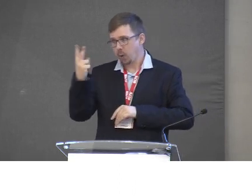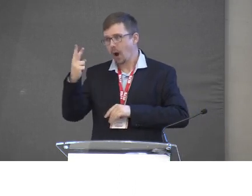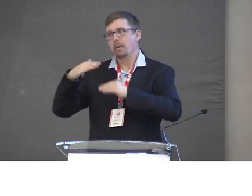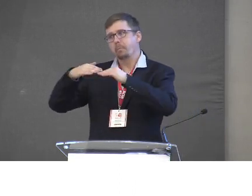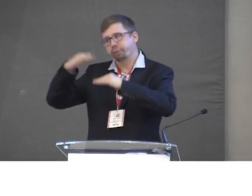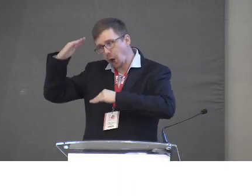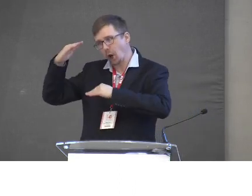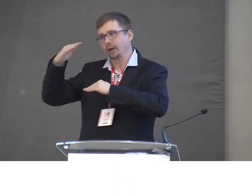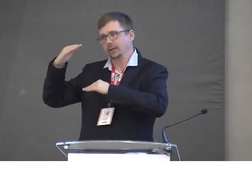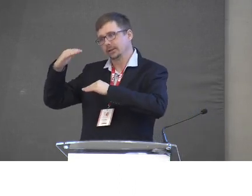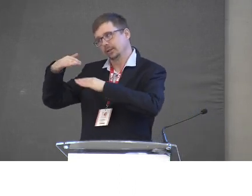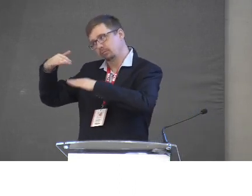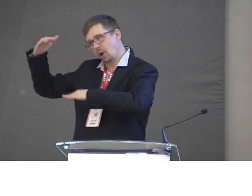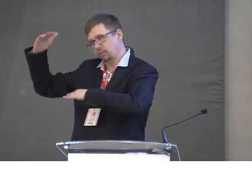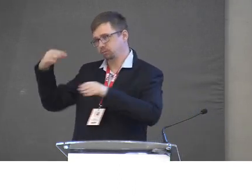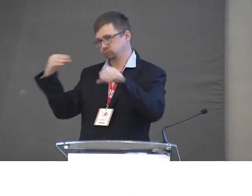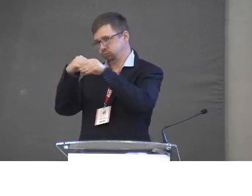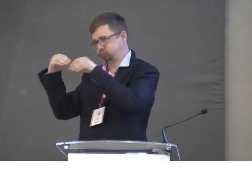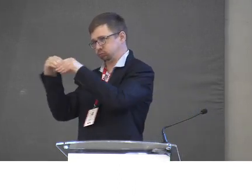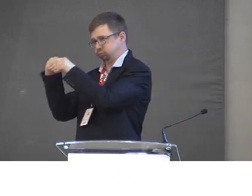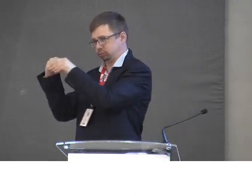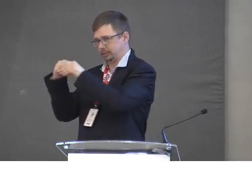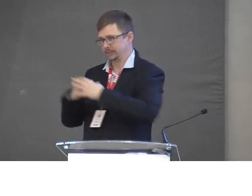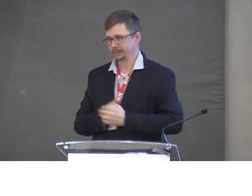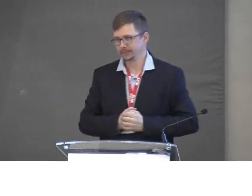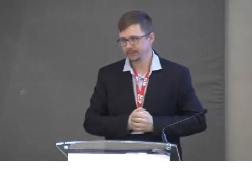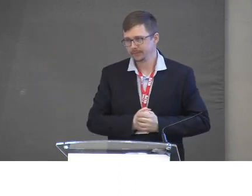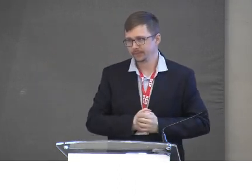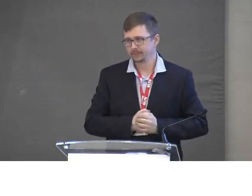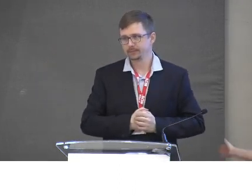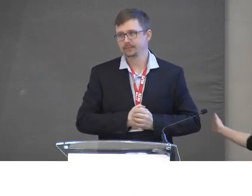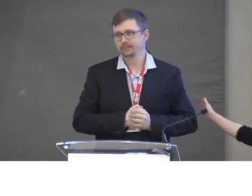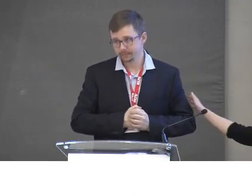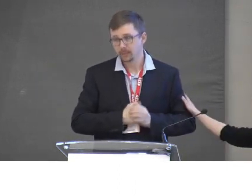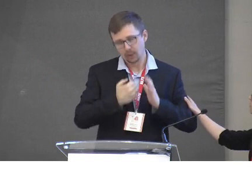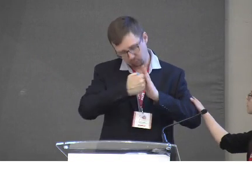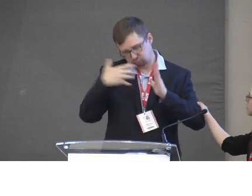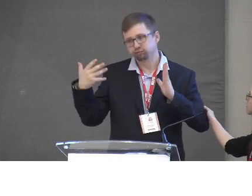basic, very simple. On A2 level,